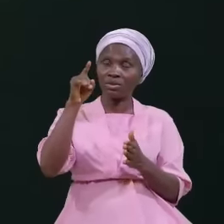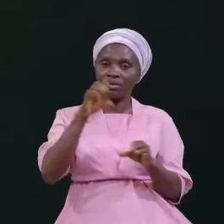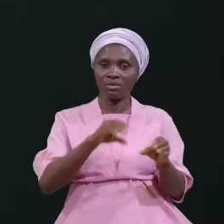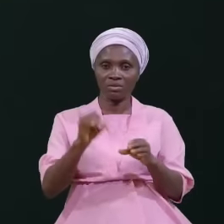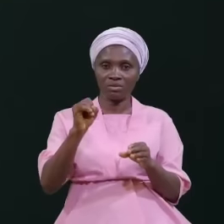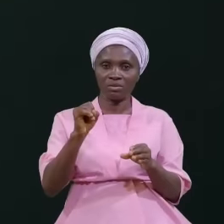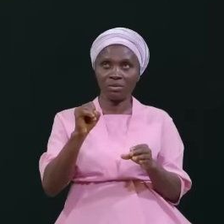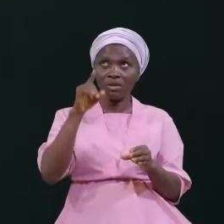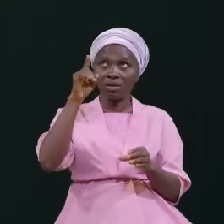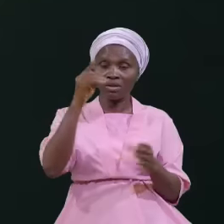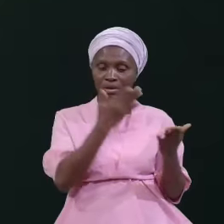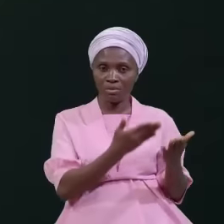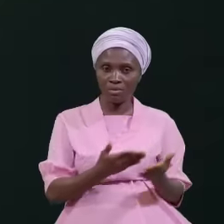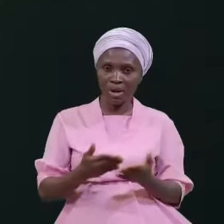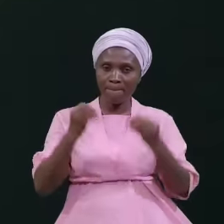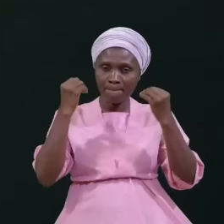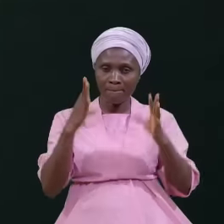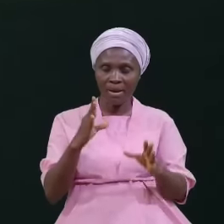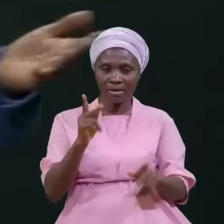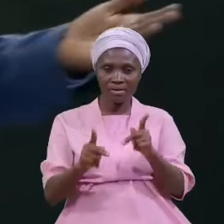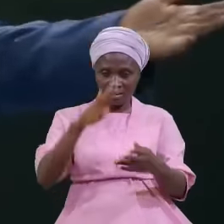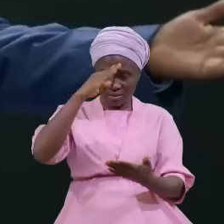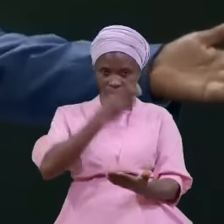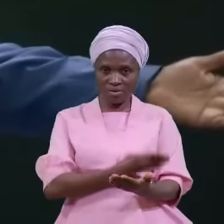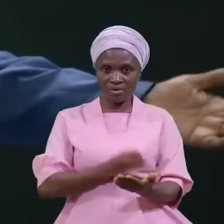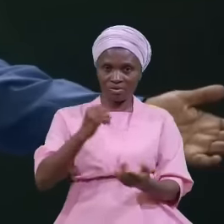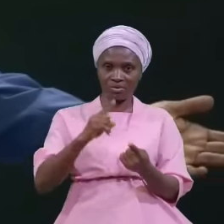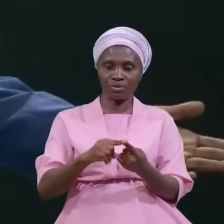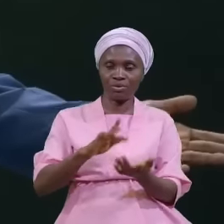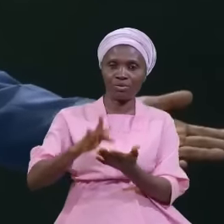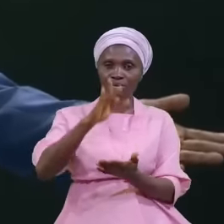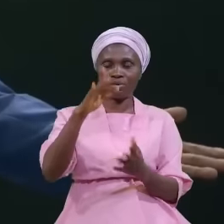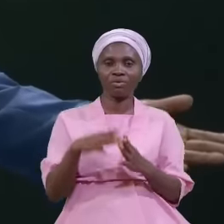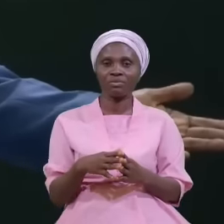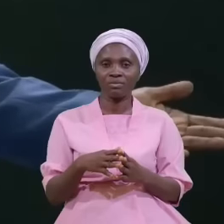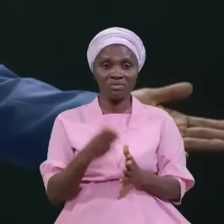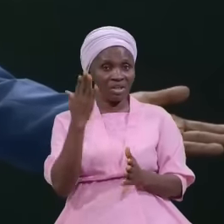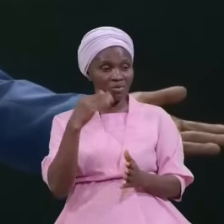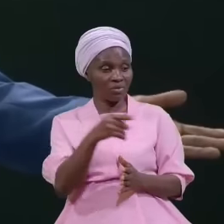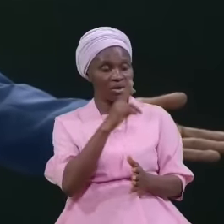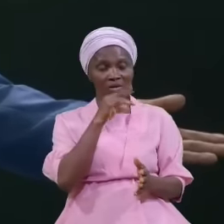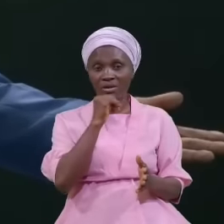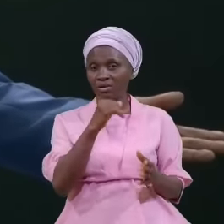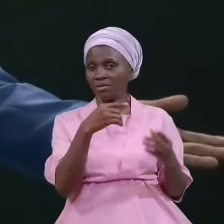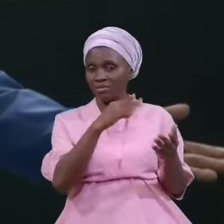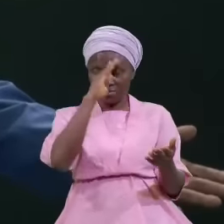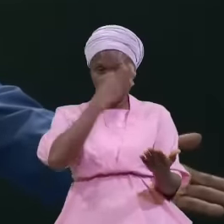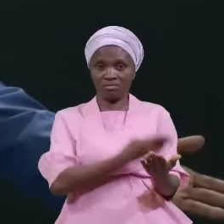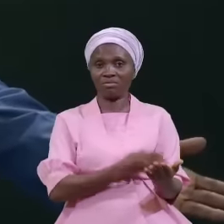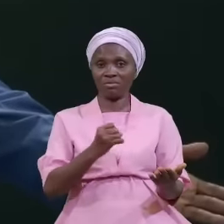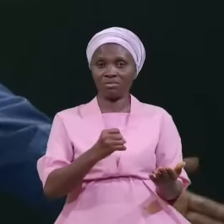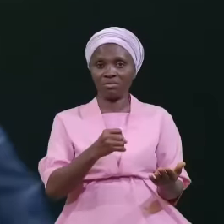unto glory. Actually, they were not sons, they were sinners, condemned,